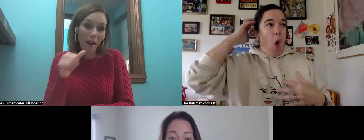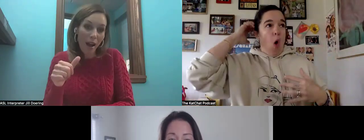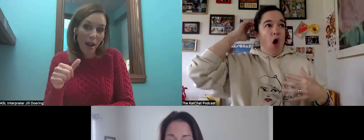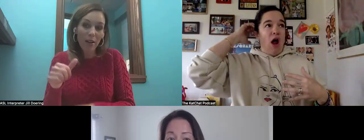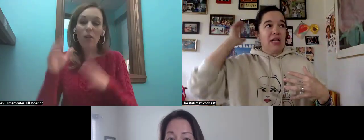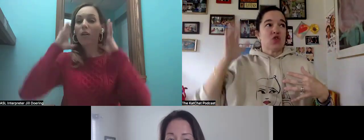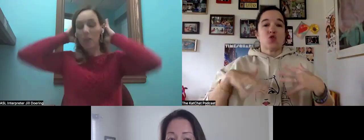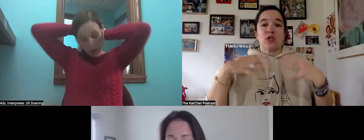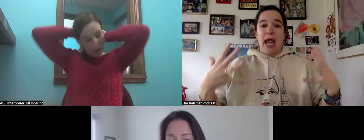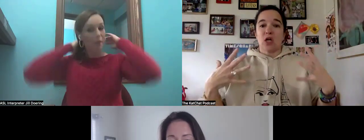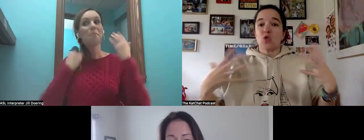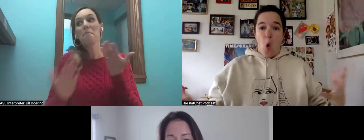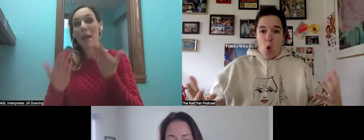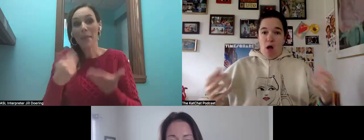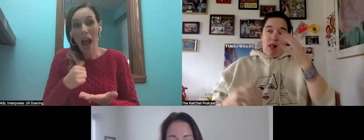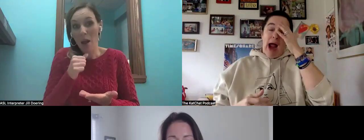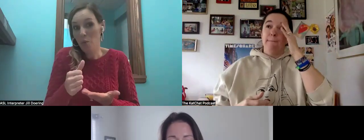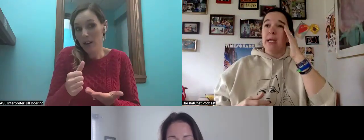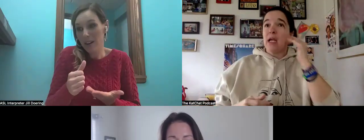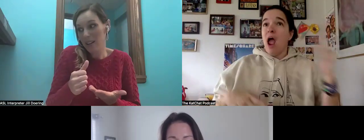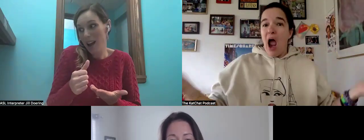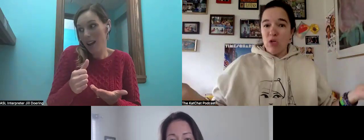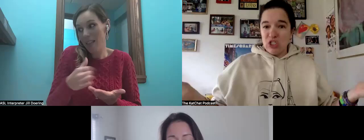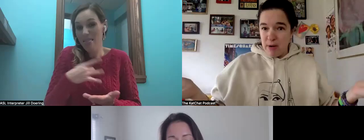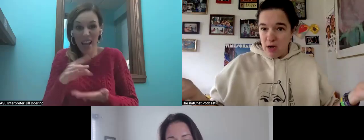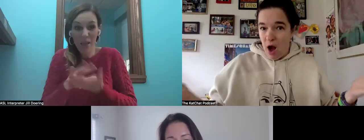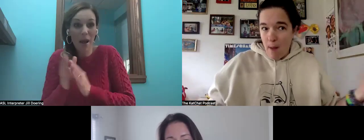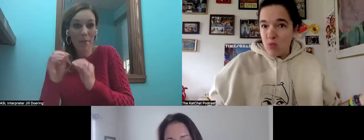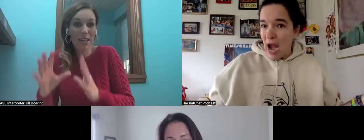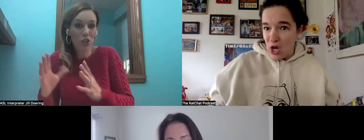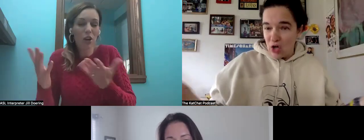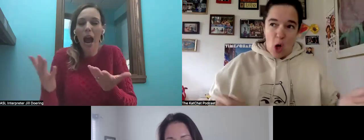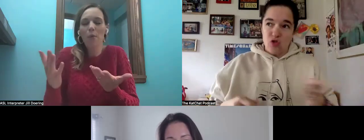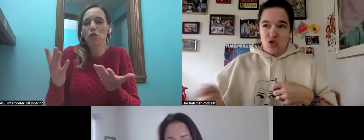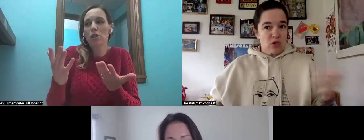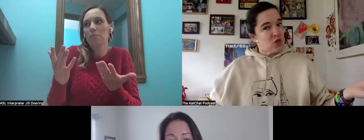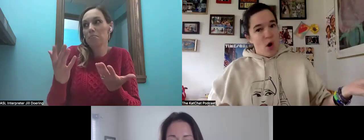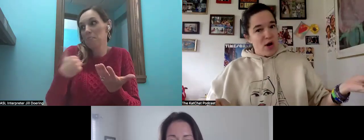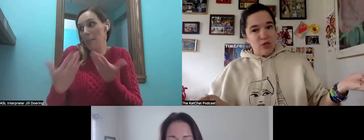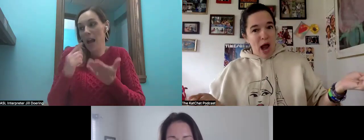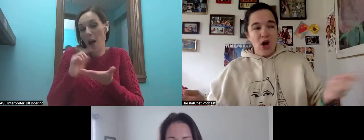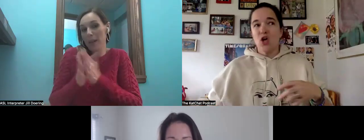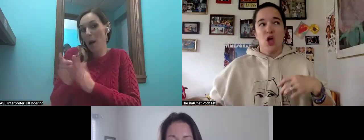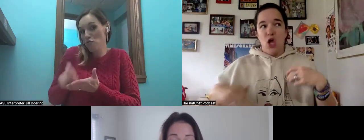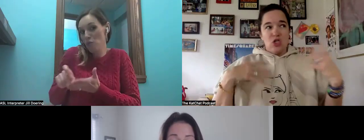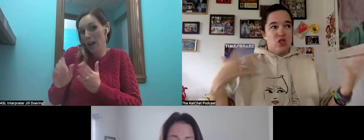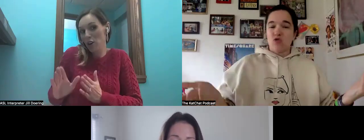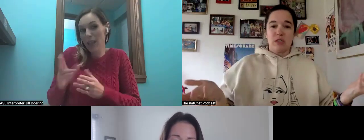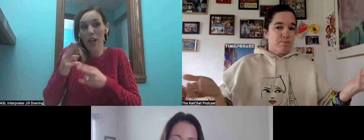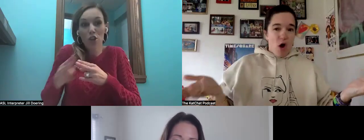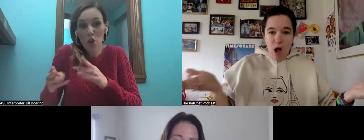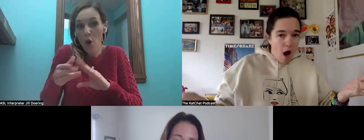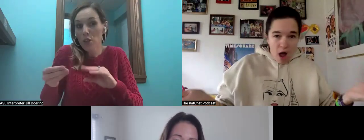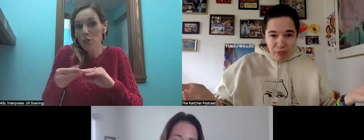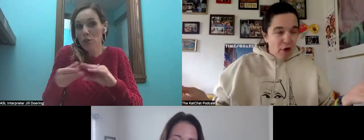it, or it takes a toll on me. I should become a writer, short story writer,